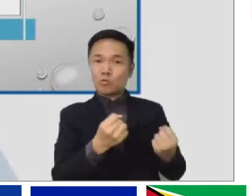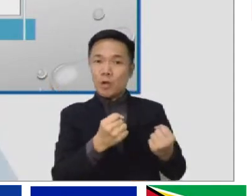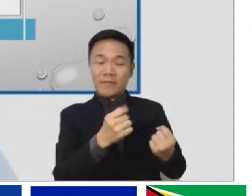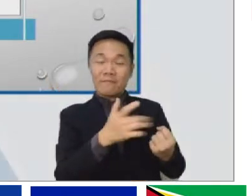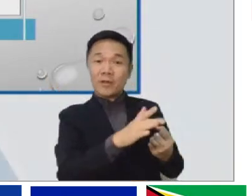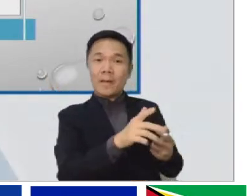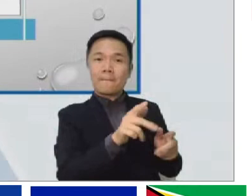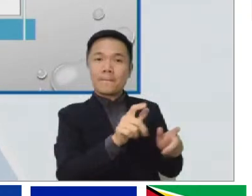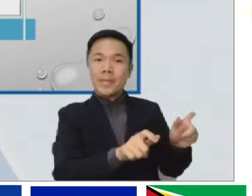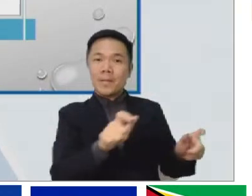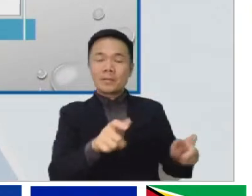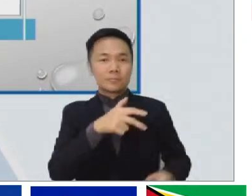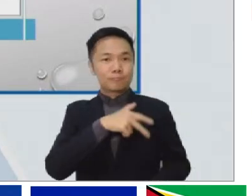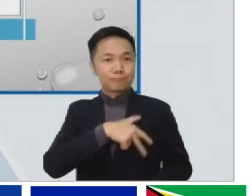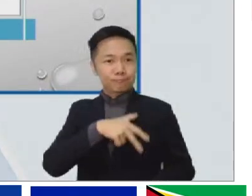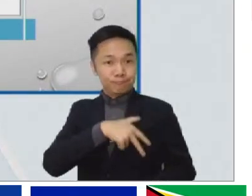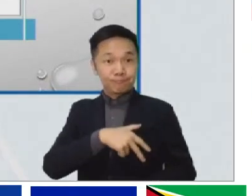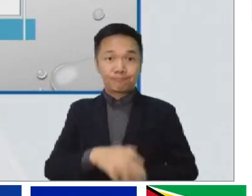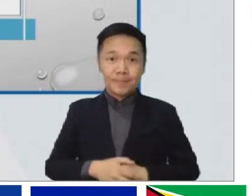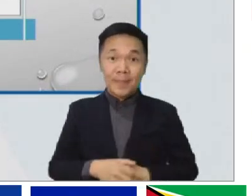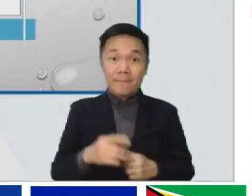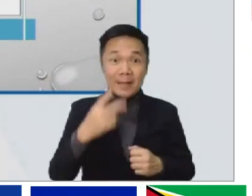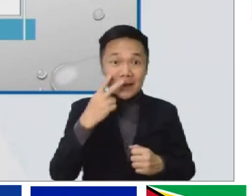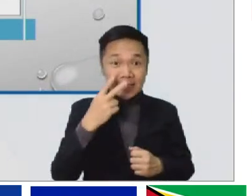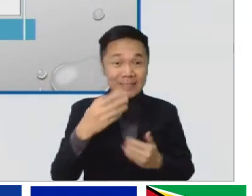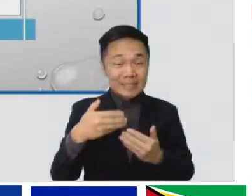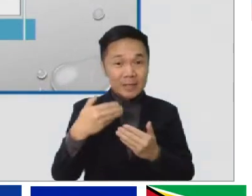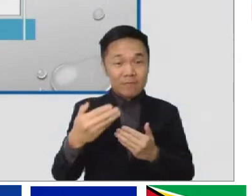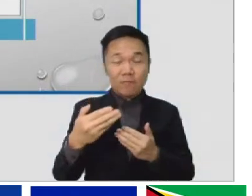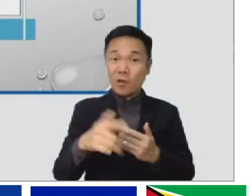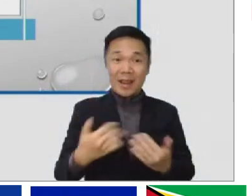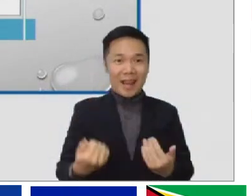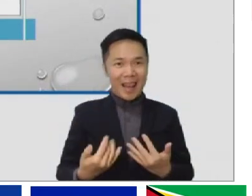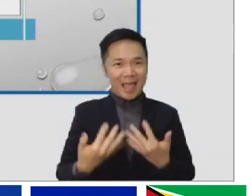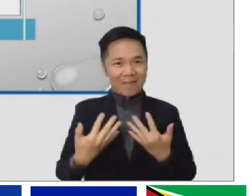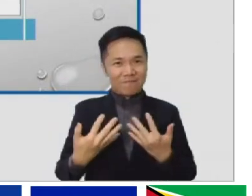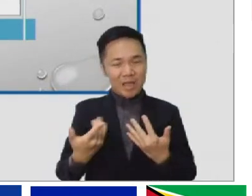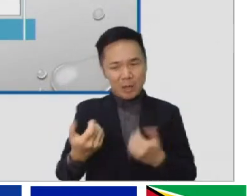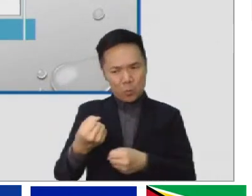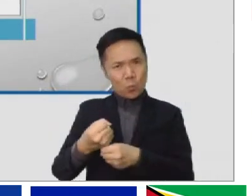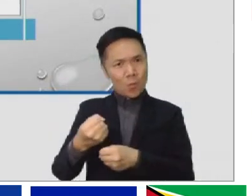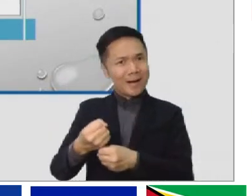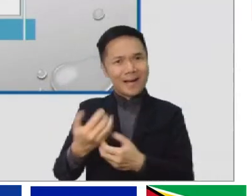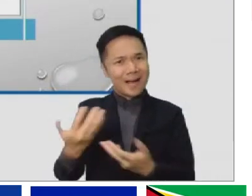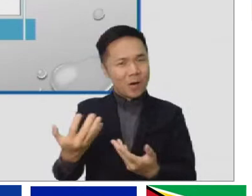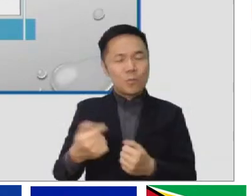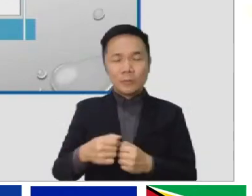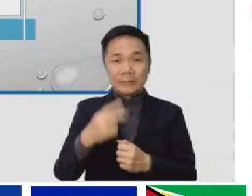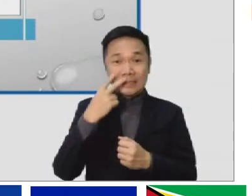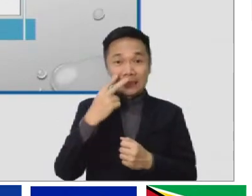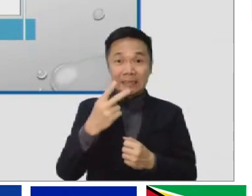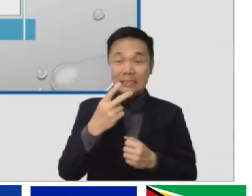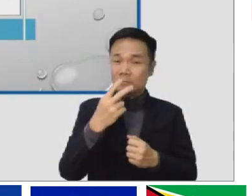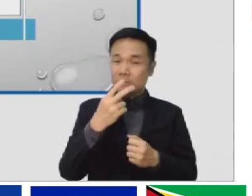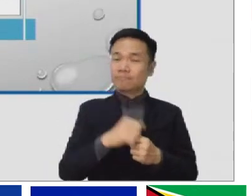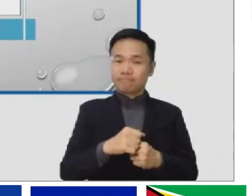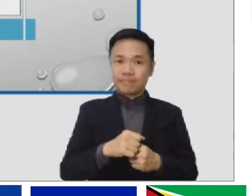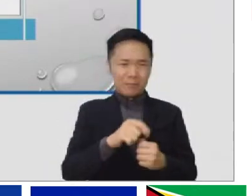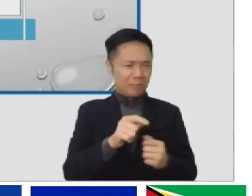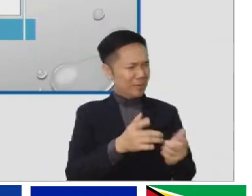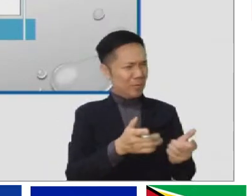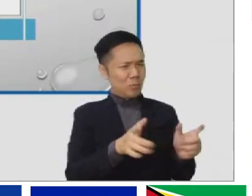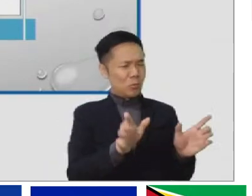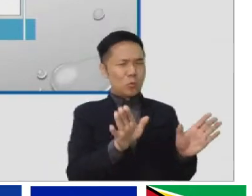importance of lives and livelihoods of maintaining economic activity was weighed against shutting it down tight as a drum. We never shut